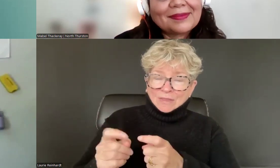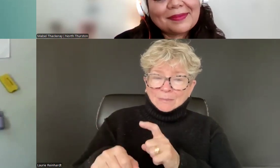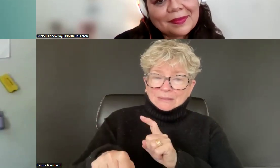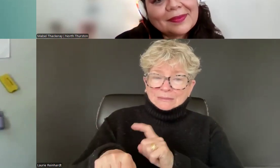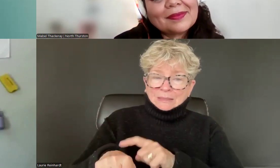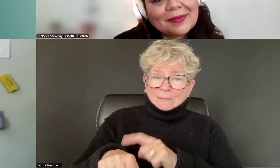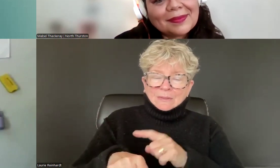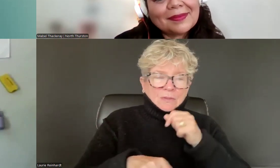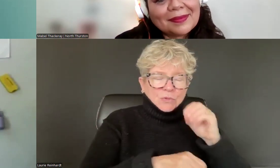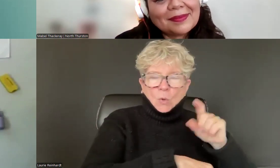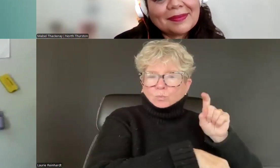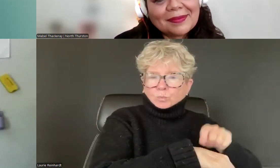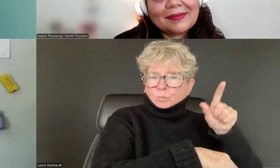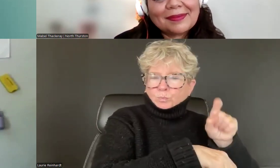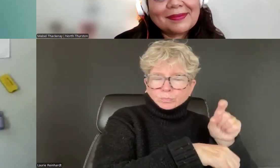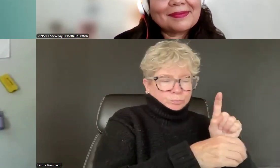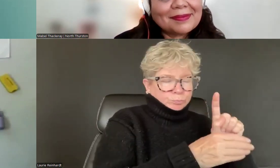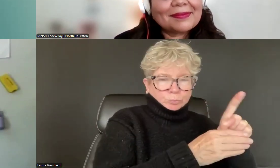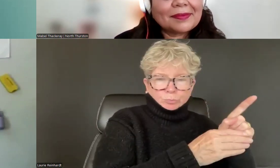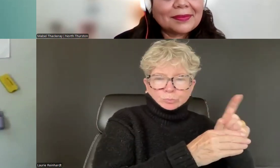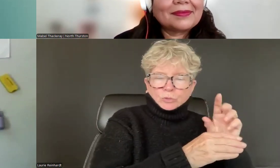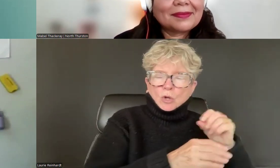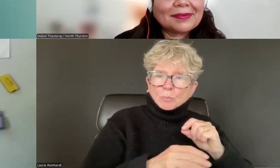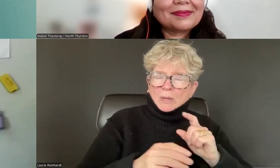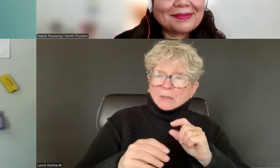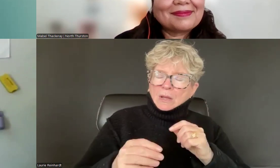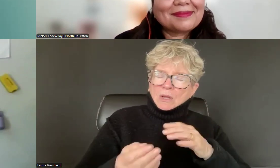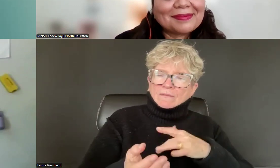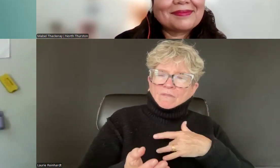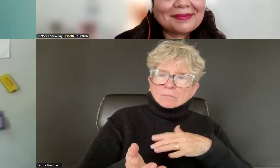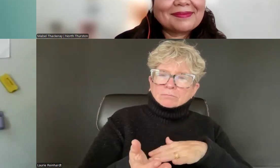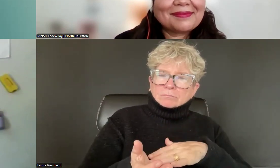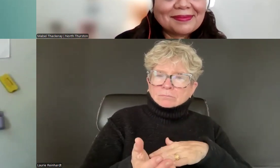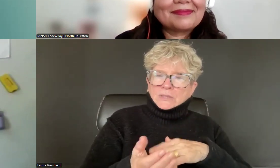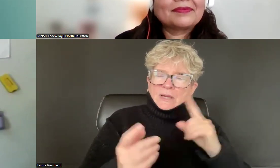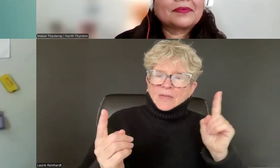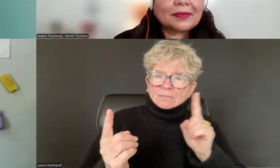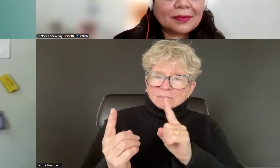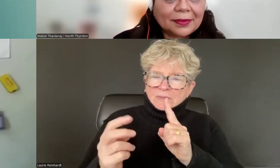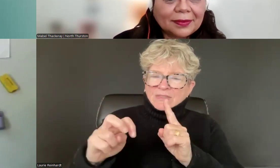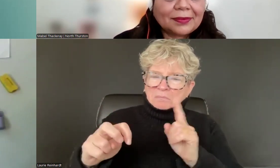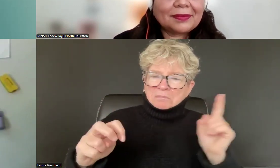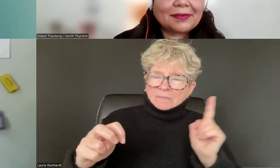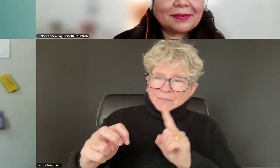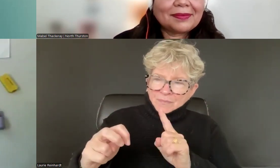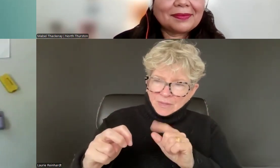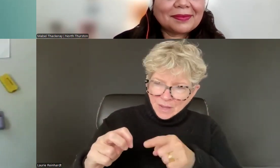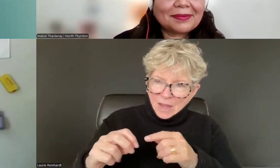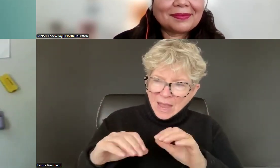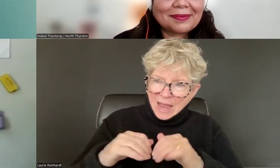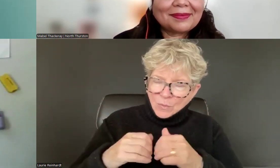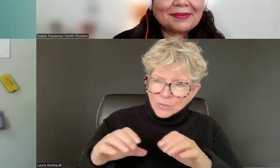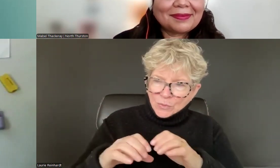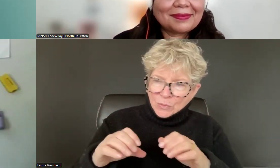set a timer. And then I'd go back and I'd just say, how are you doing? And they knew that didn't mean tell me everything that's upsetting you. It